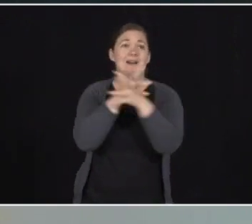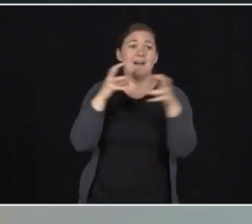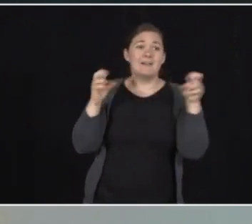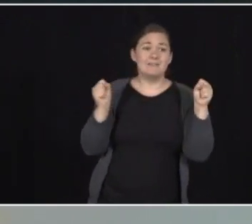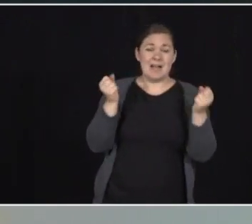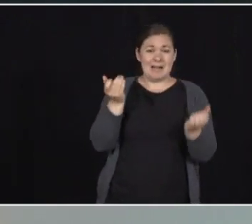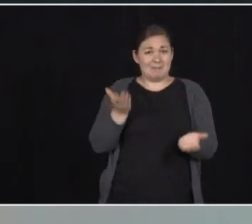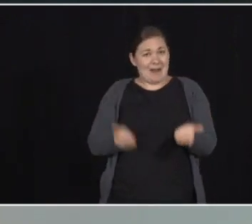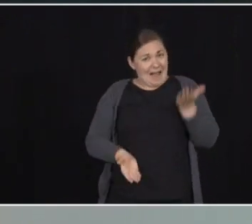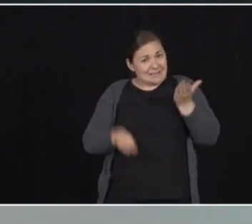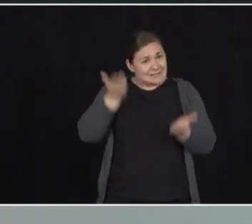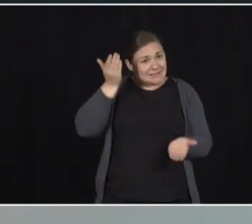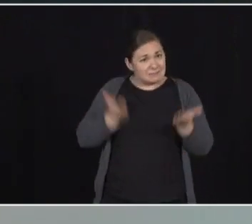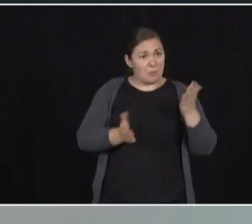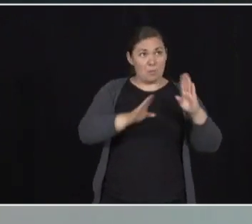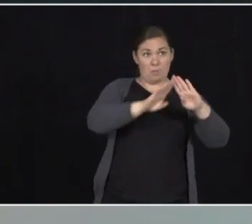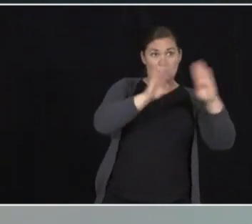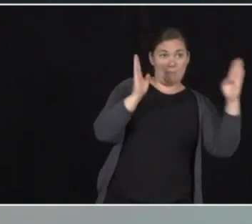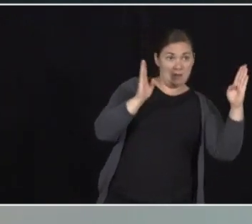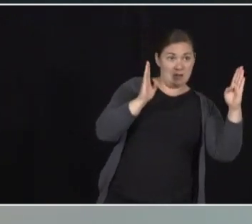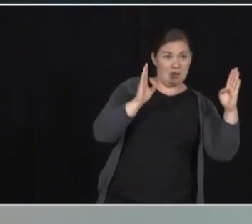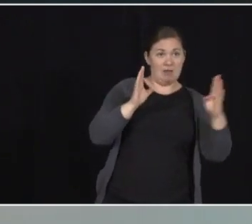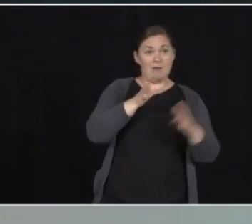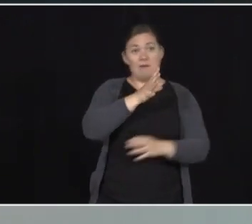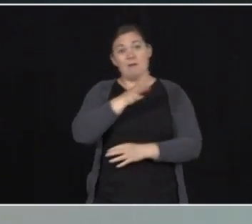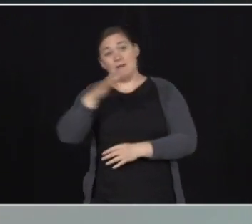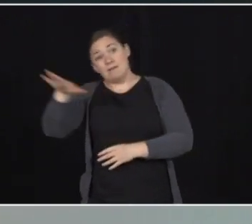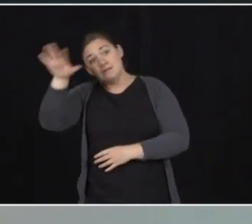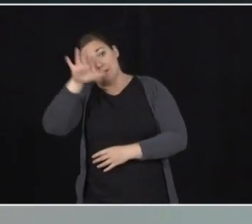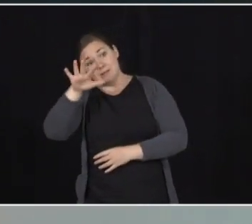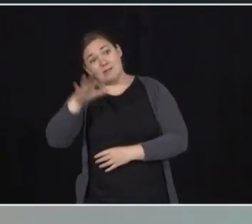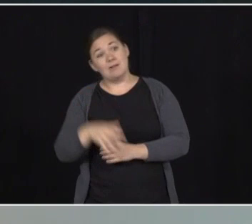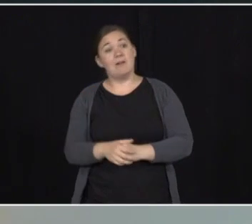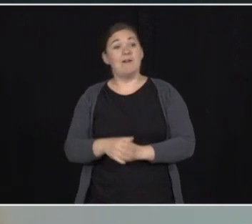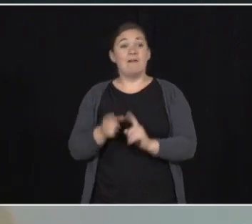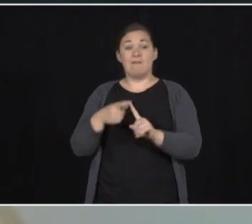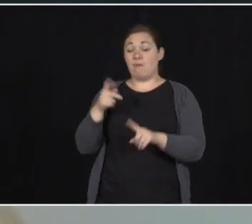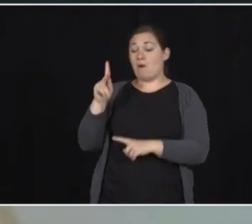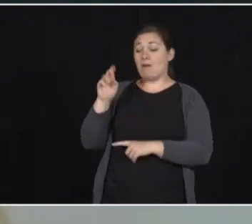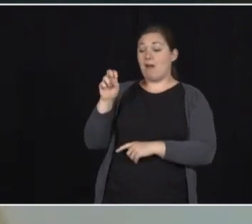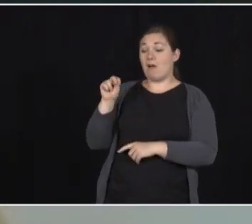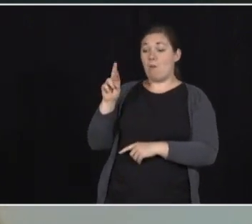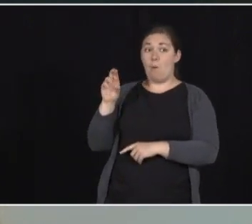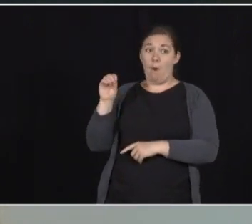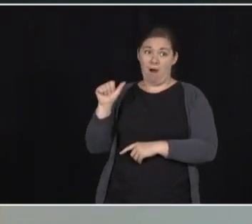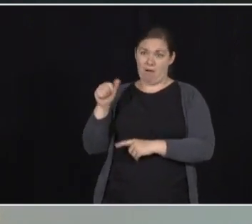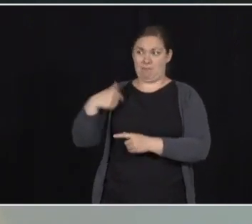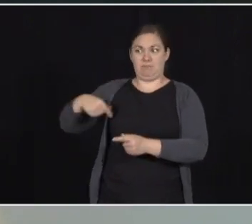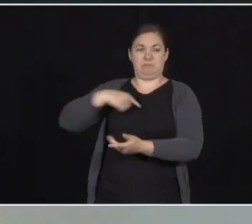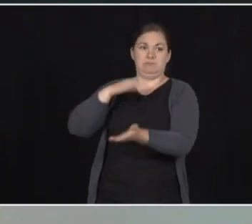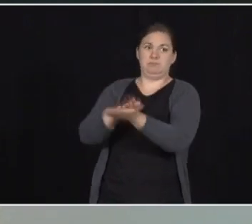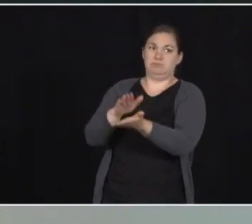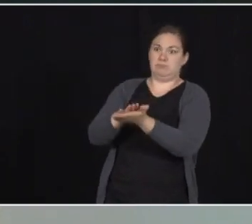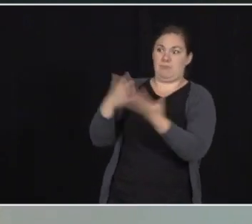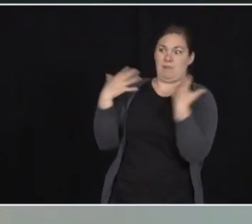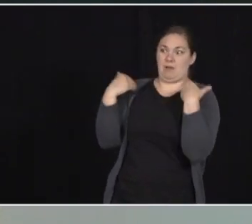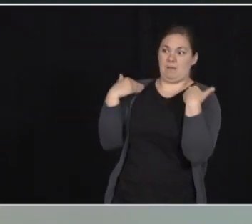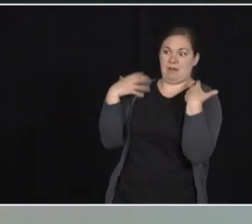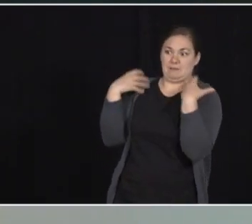to give a Kenora shout out to the Minister of Health, who at every step of the way has consulted with northern